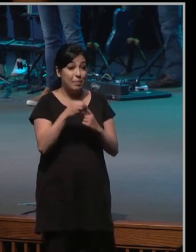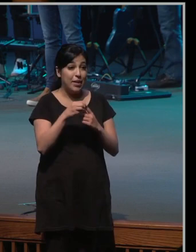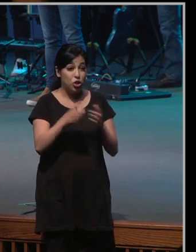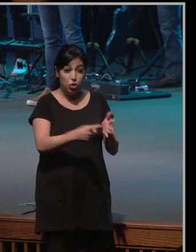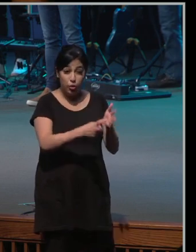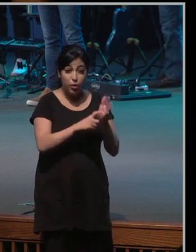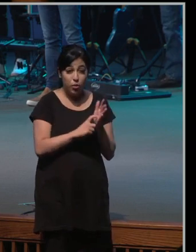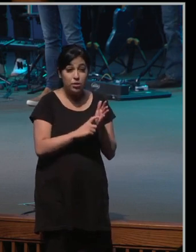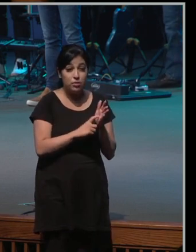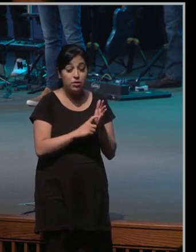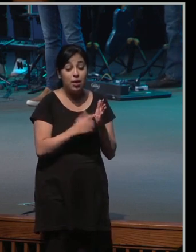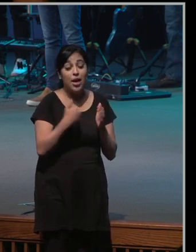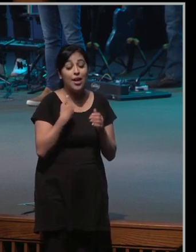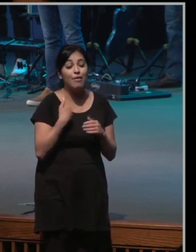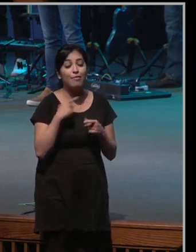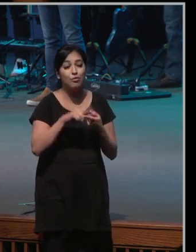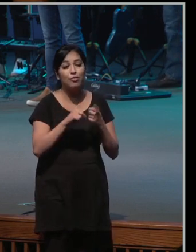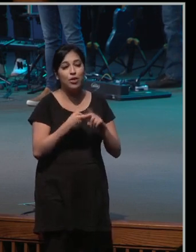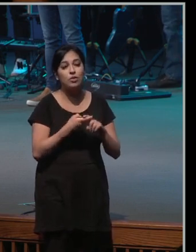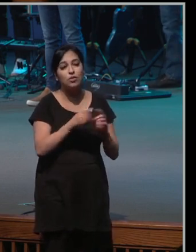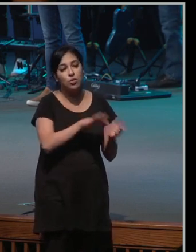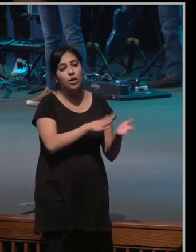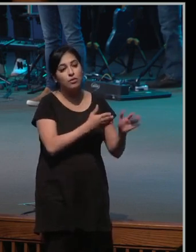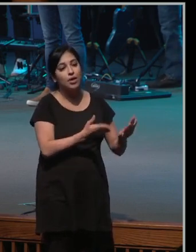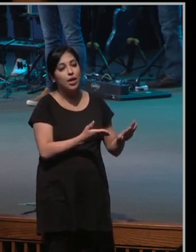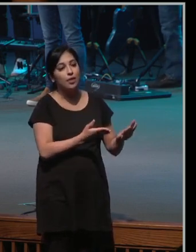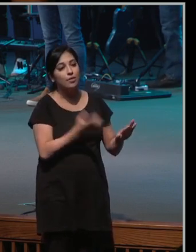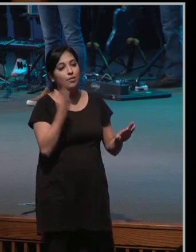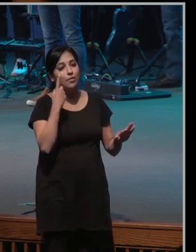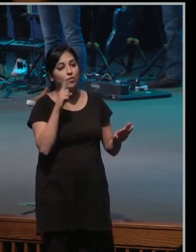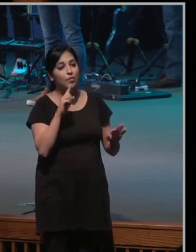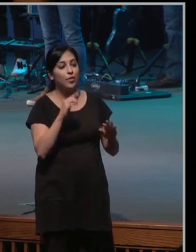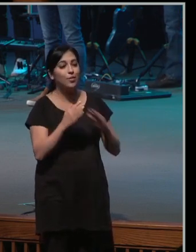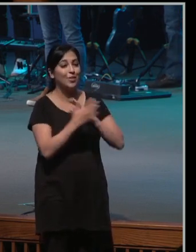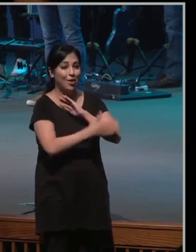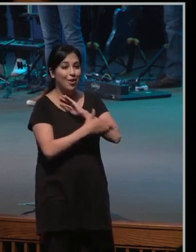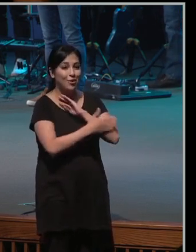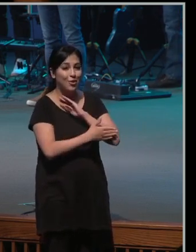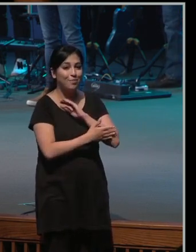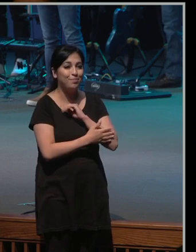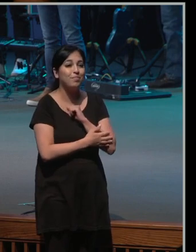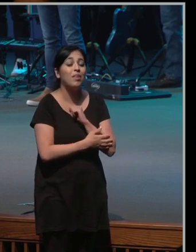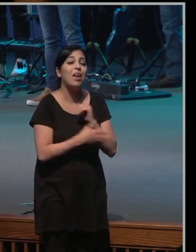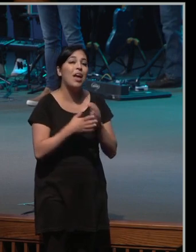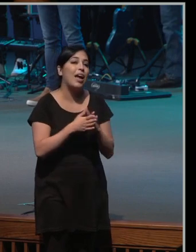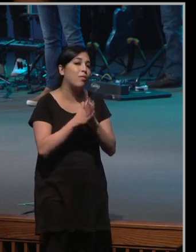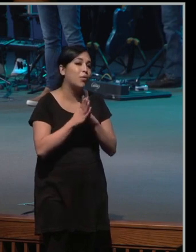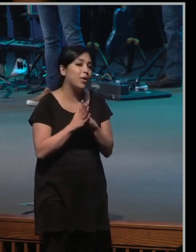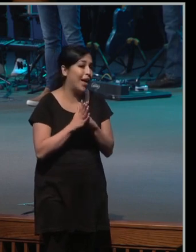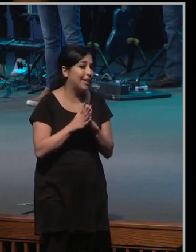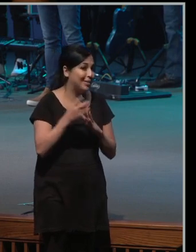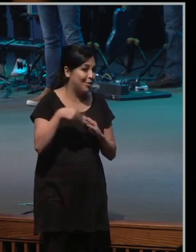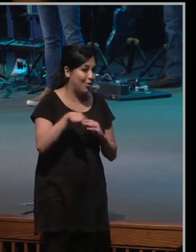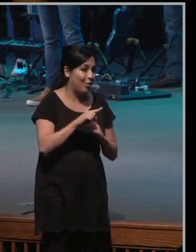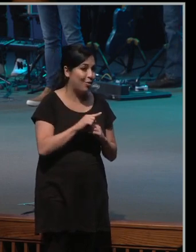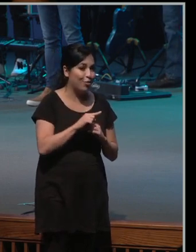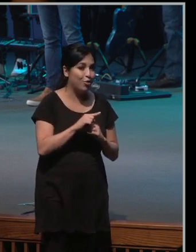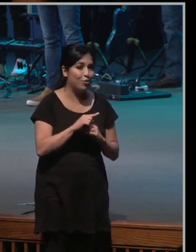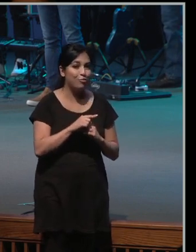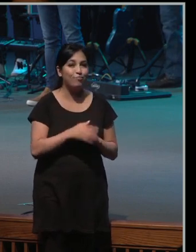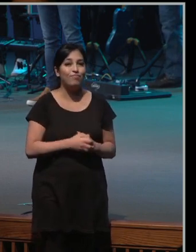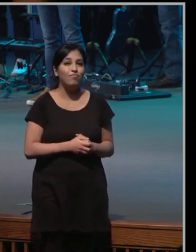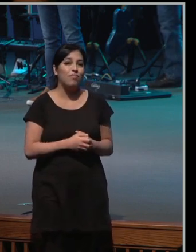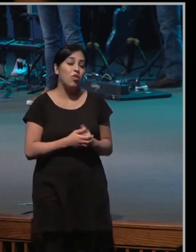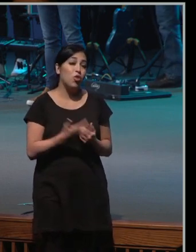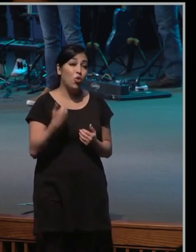lost friends in service to our country, I would ask all of you in the congregation this evening who have lost friends,